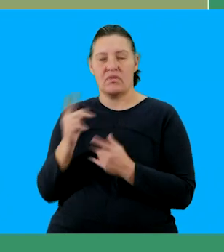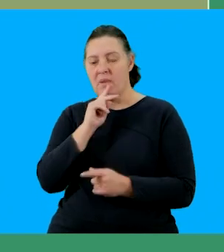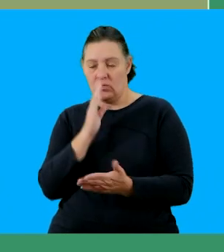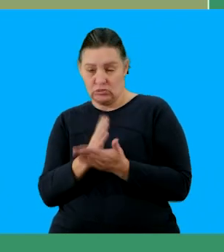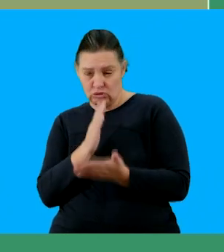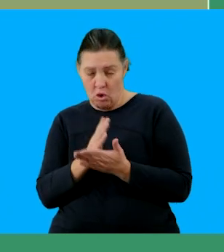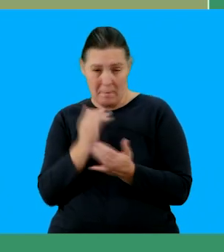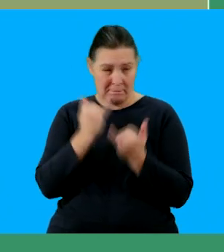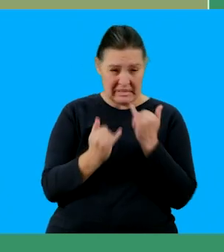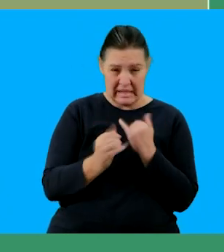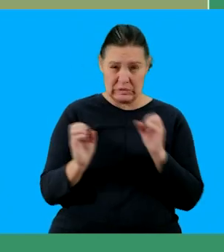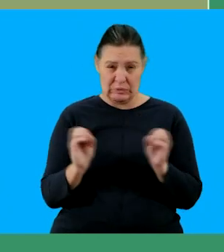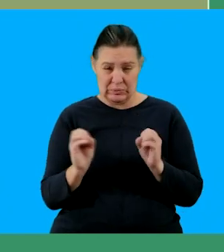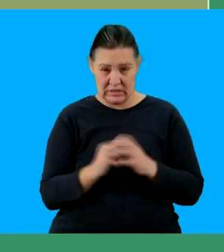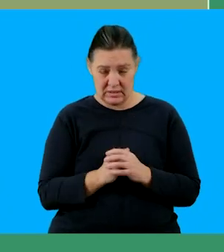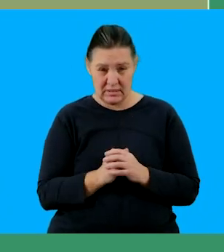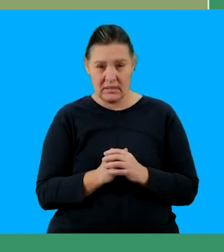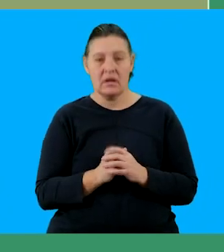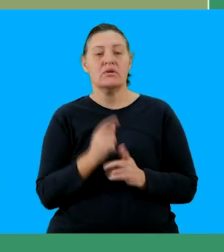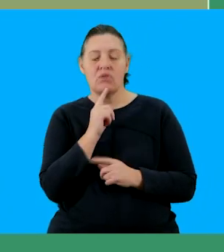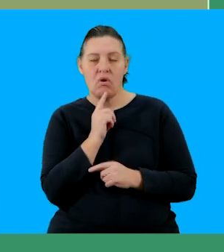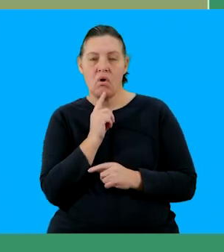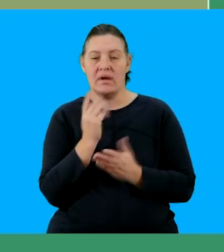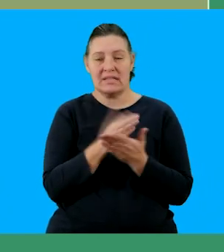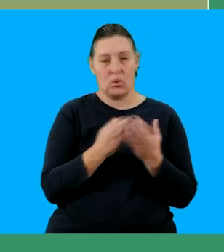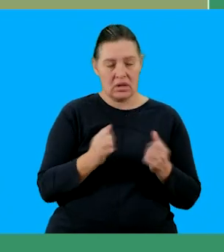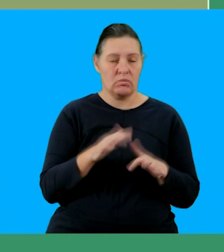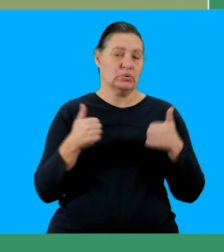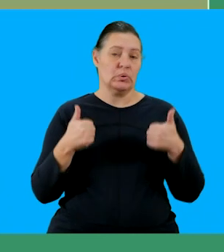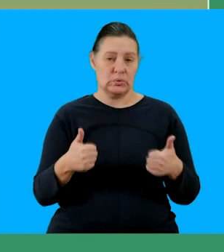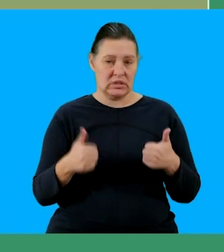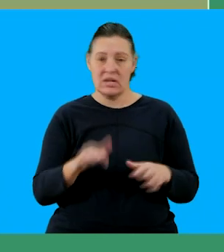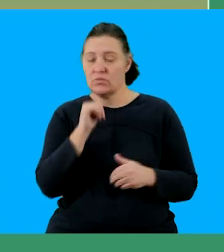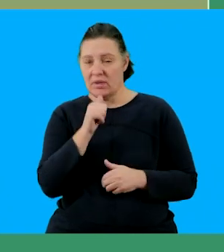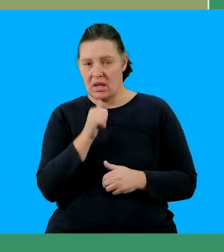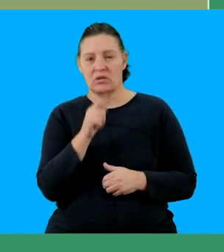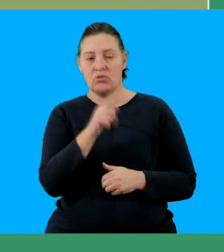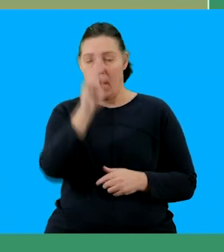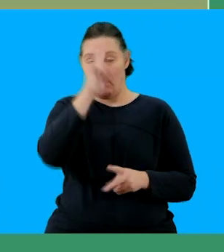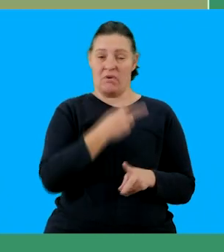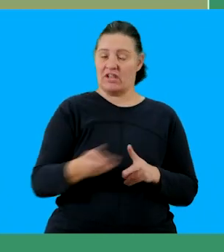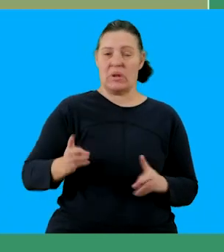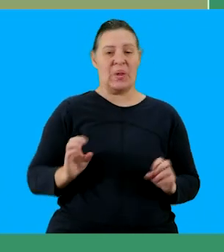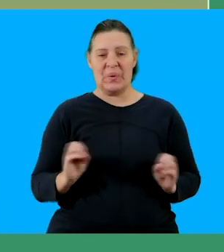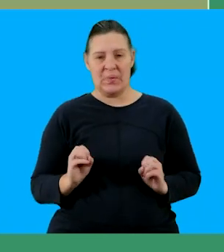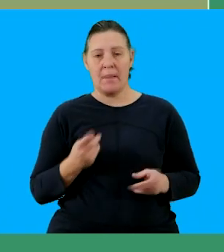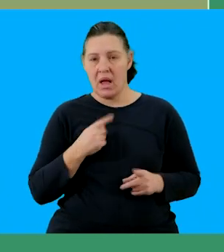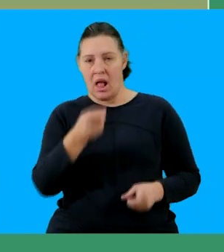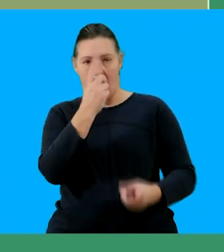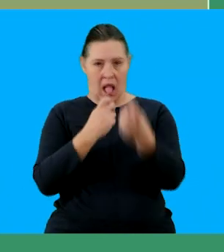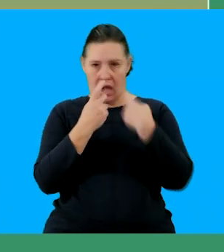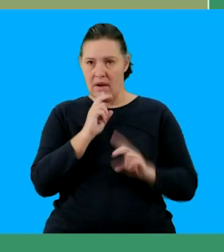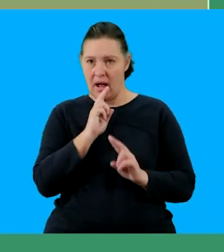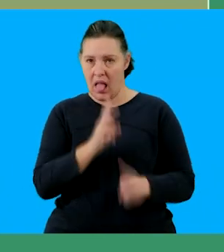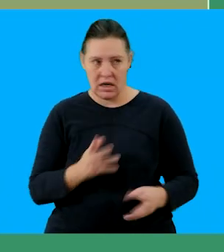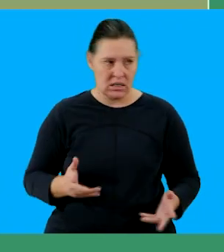is error-free. Claudia's presentation to stakeholders was good, even though she was not professional when responding